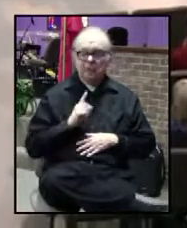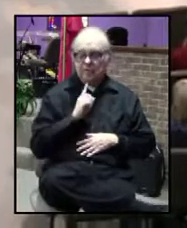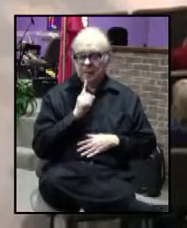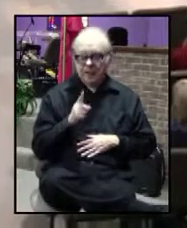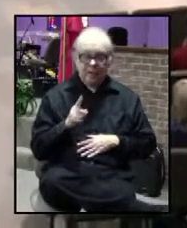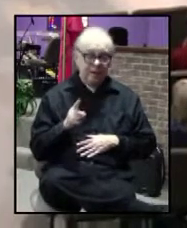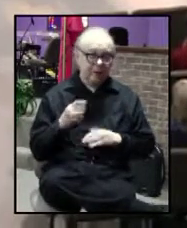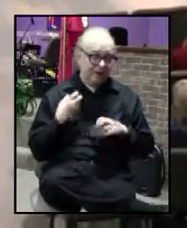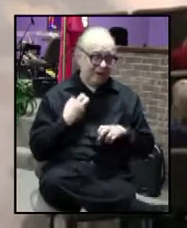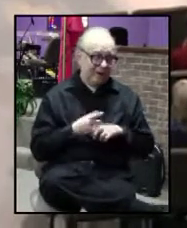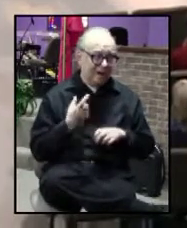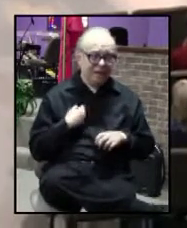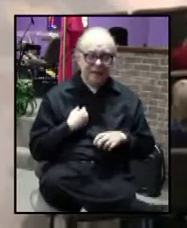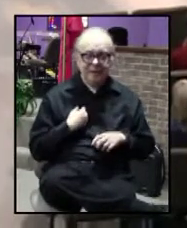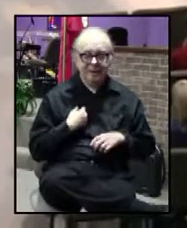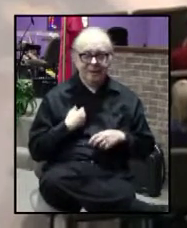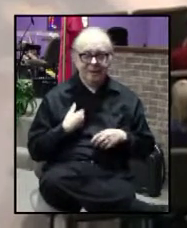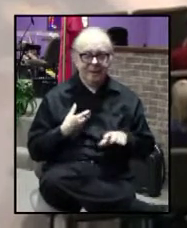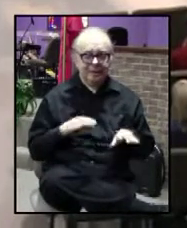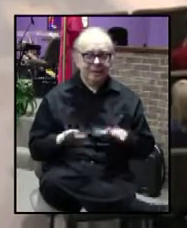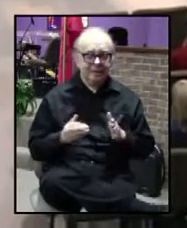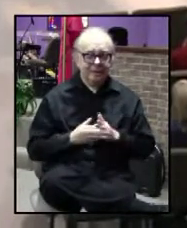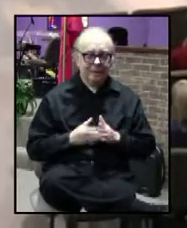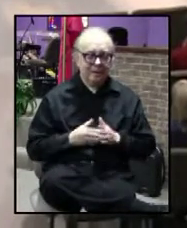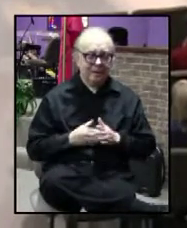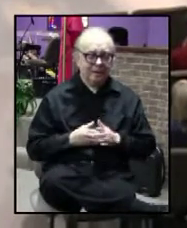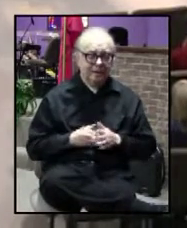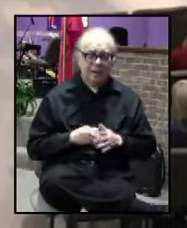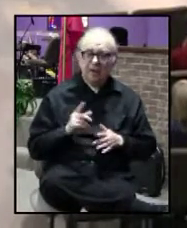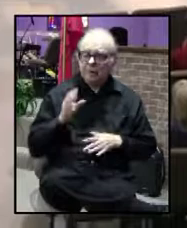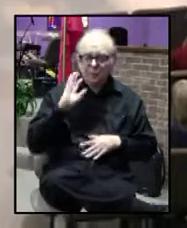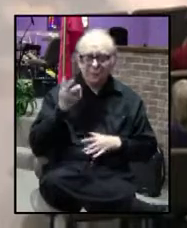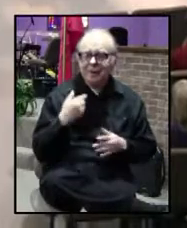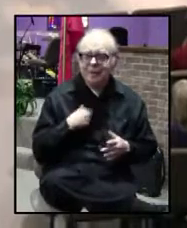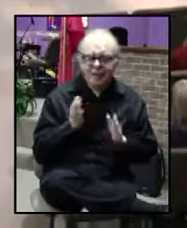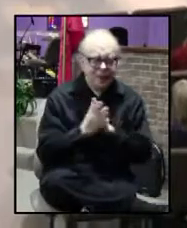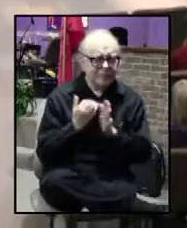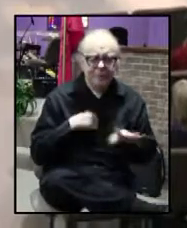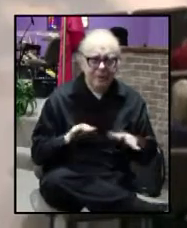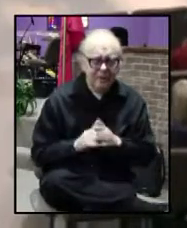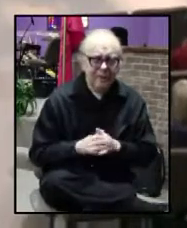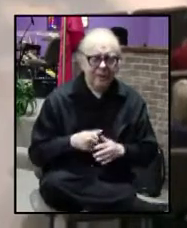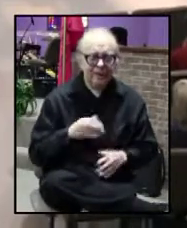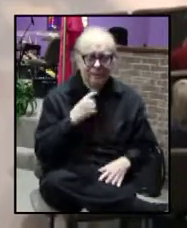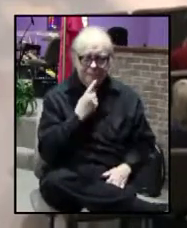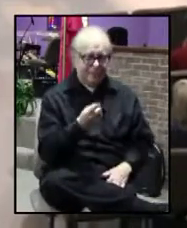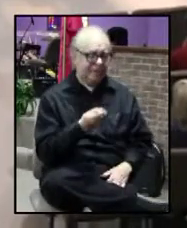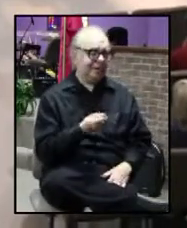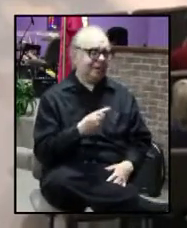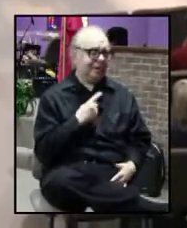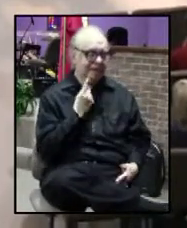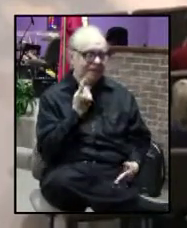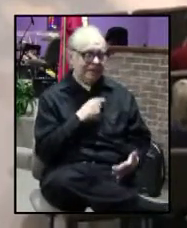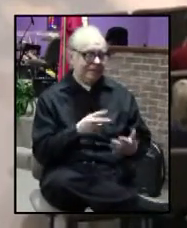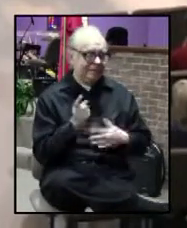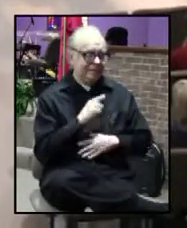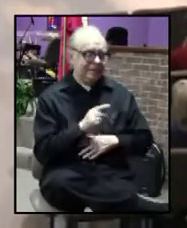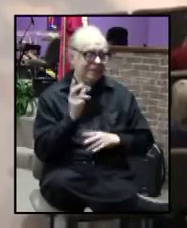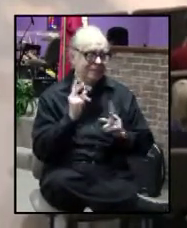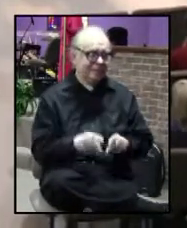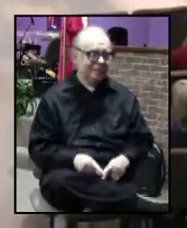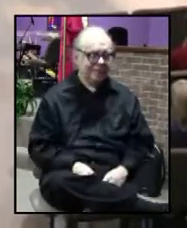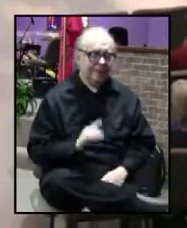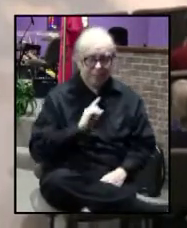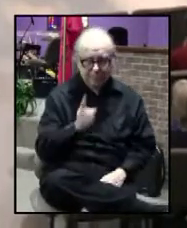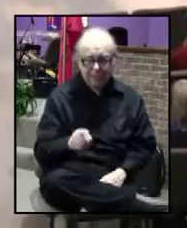total disaster. You're asking me to do this again? Are you nuts? And he says, yeah, there's your next person.